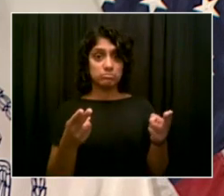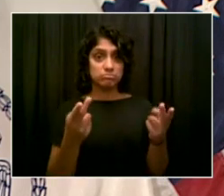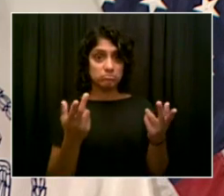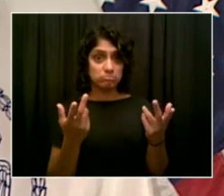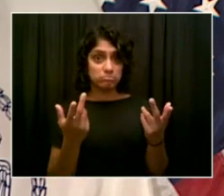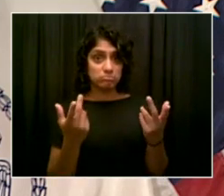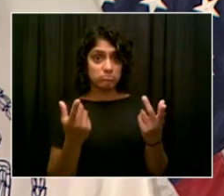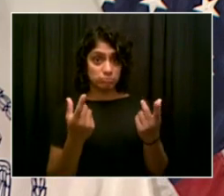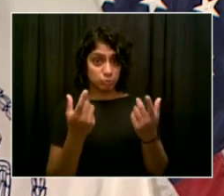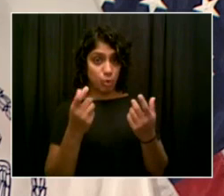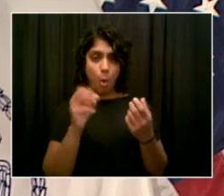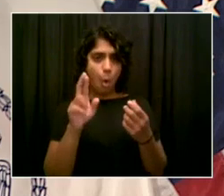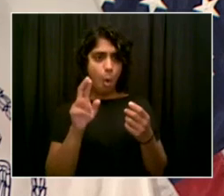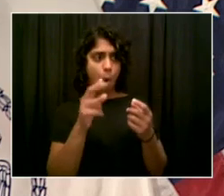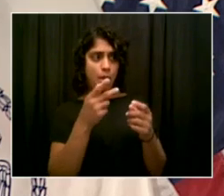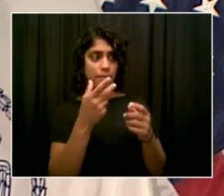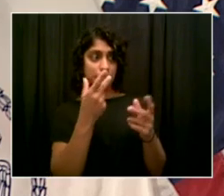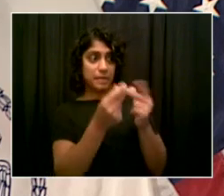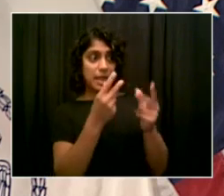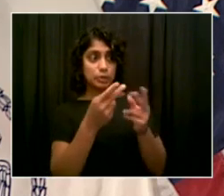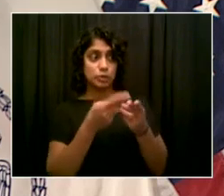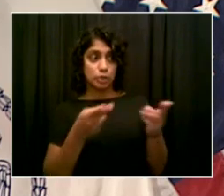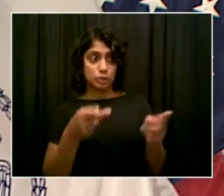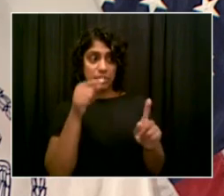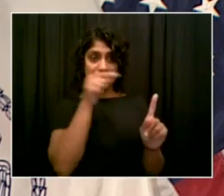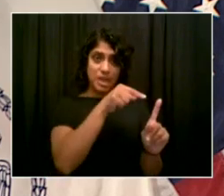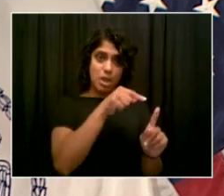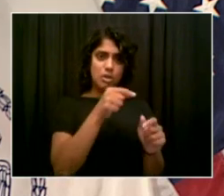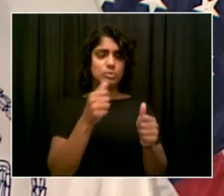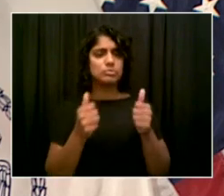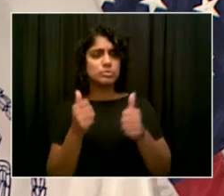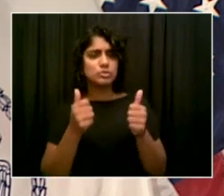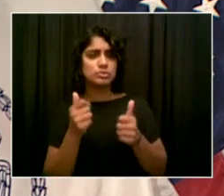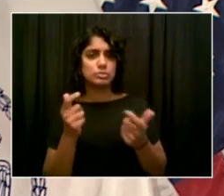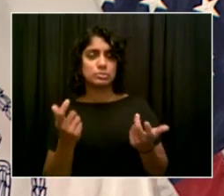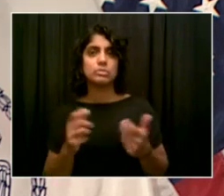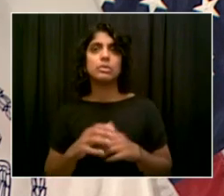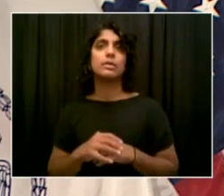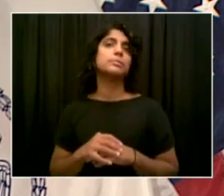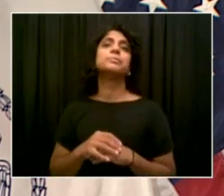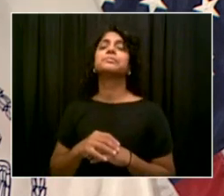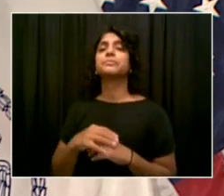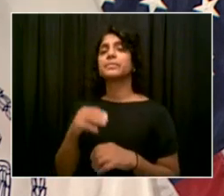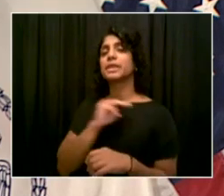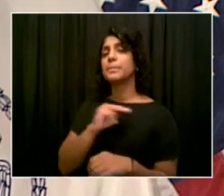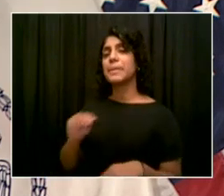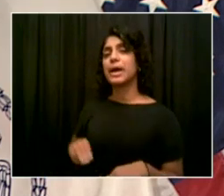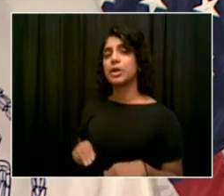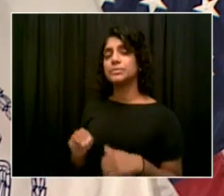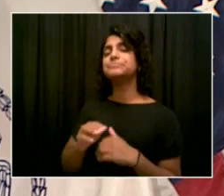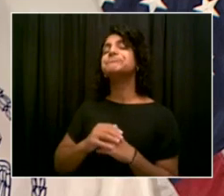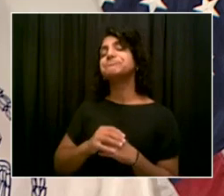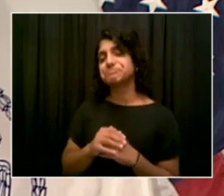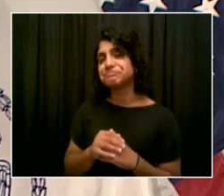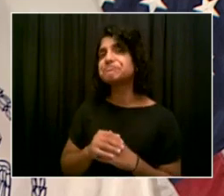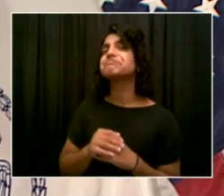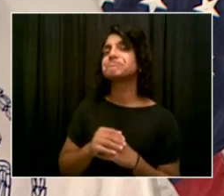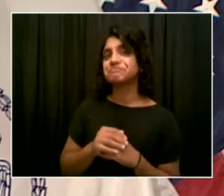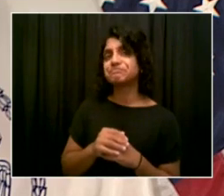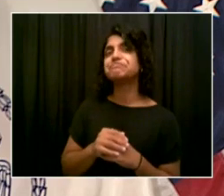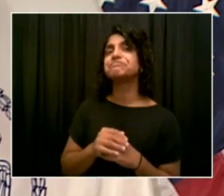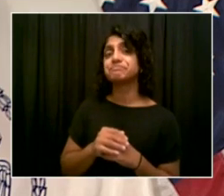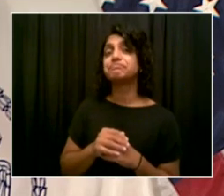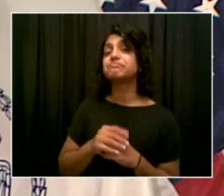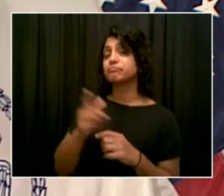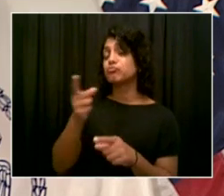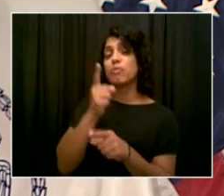everyone vaccinated, and ongoing vaccination efforts for folks who happen to be homeless in shelter or